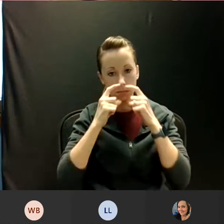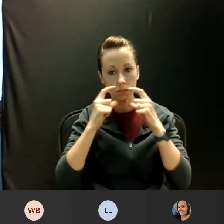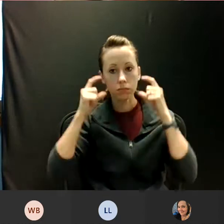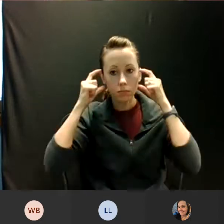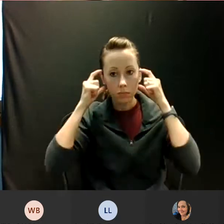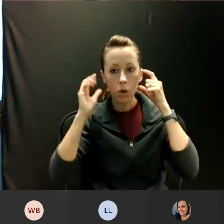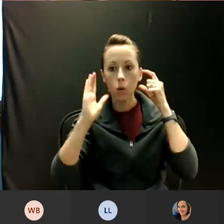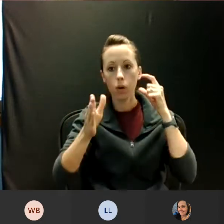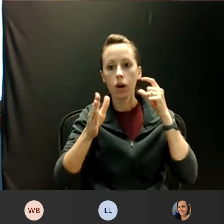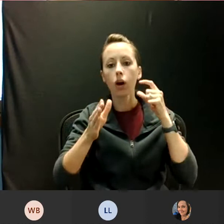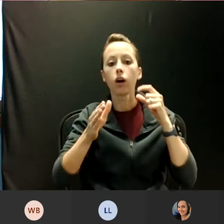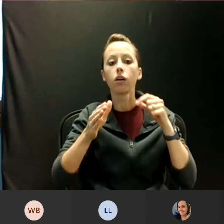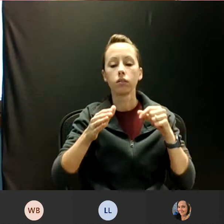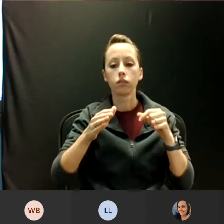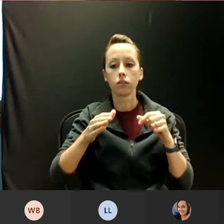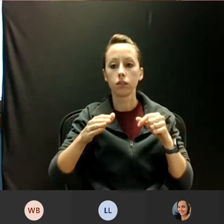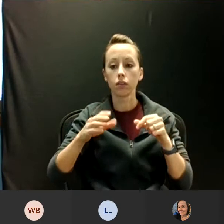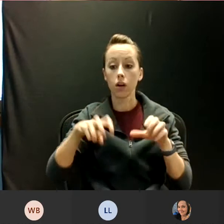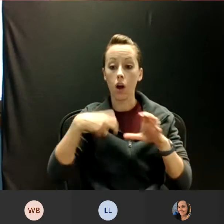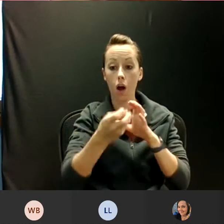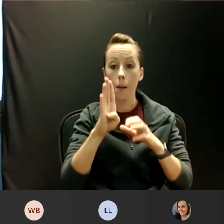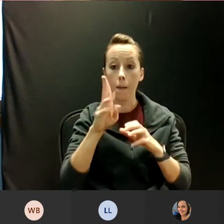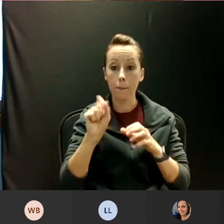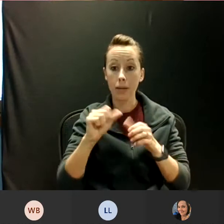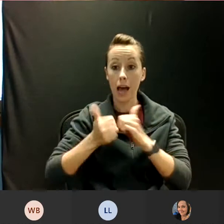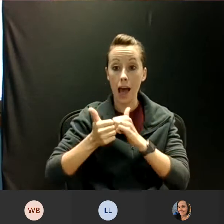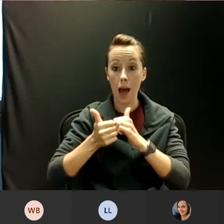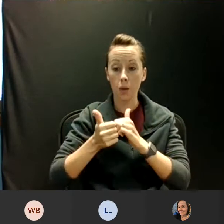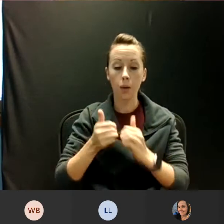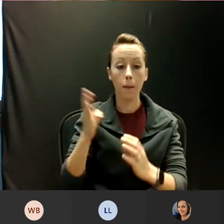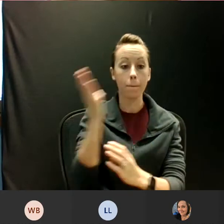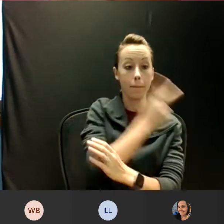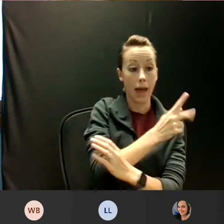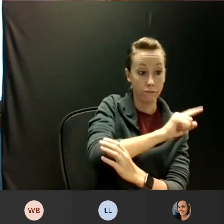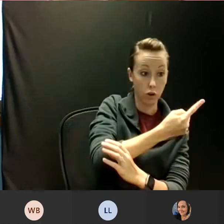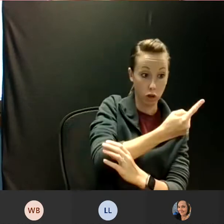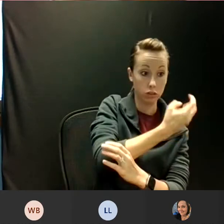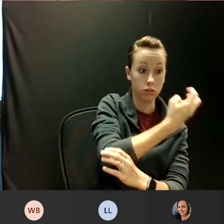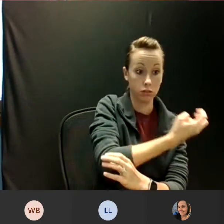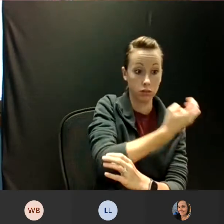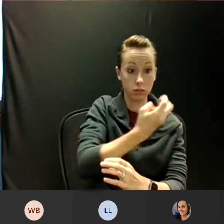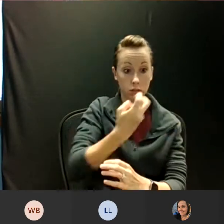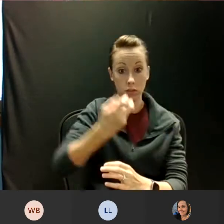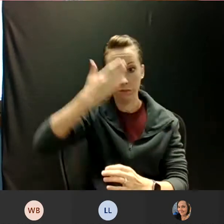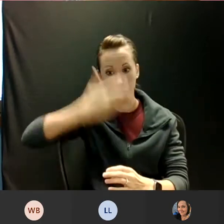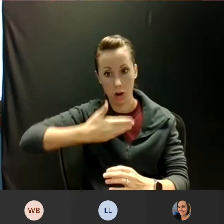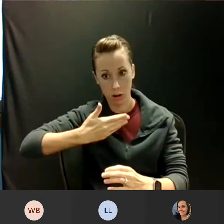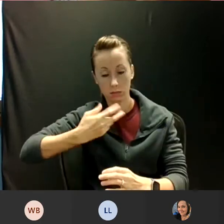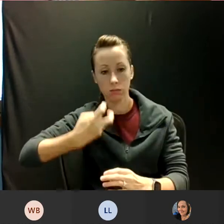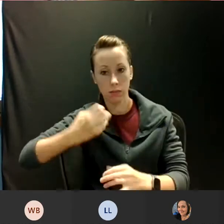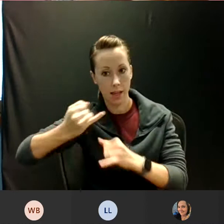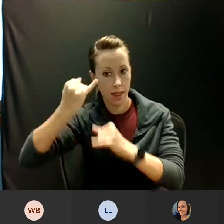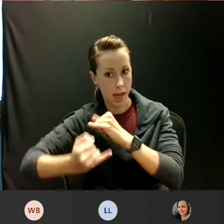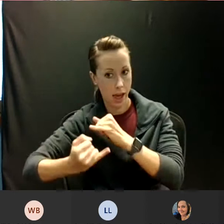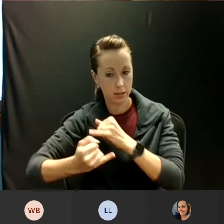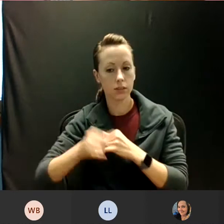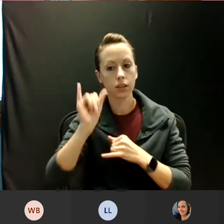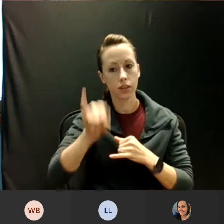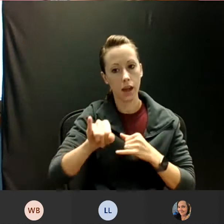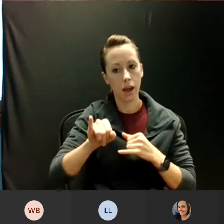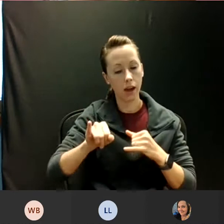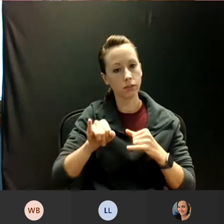load the bus from the back to the front. So those are some of the safety precautions that are there around transportation.